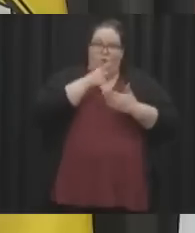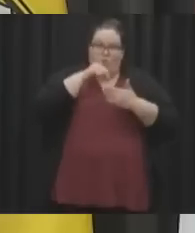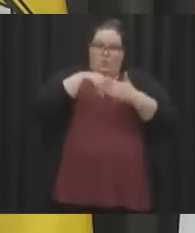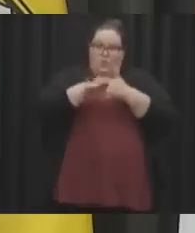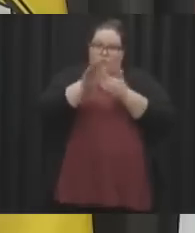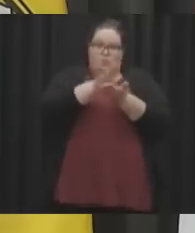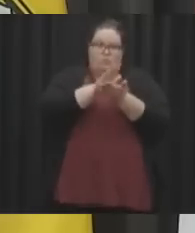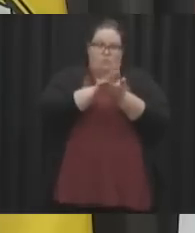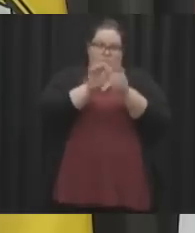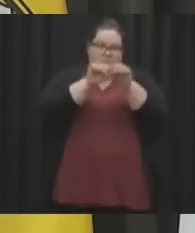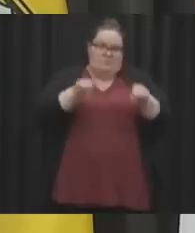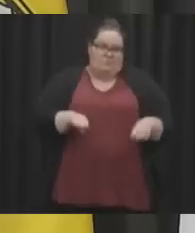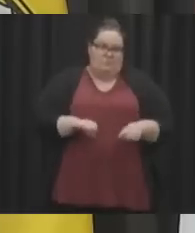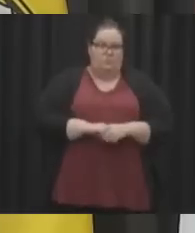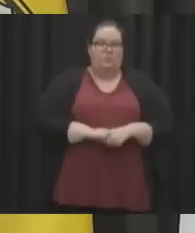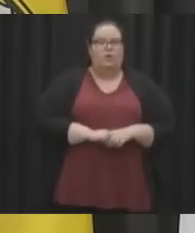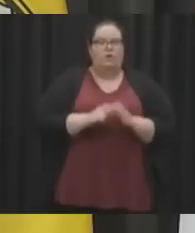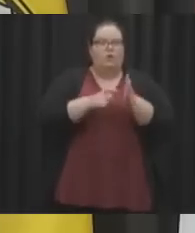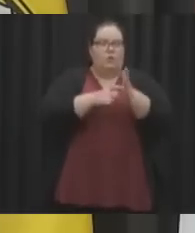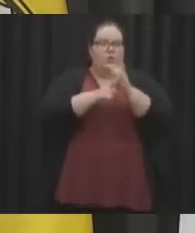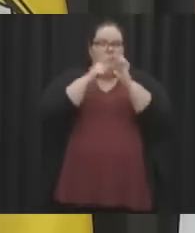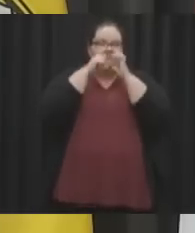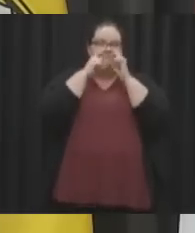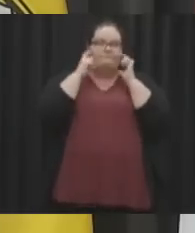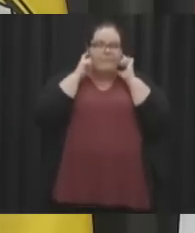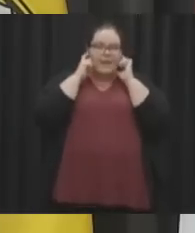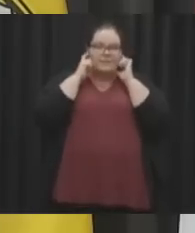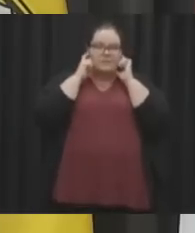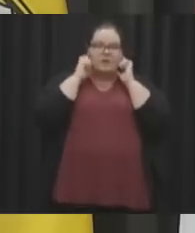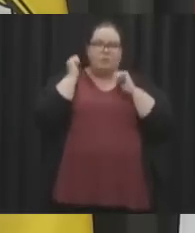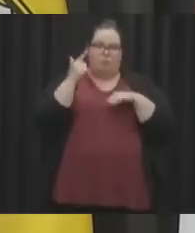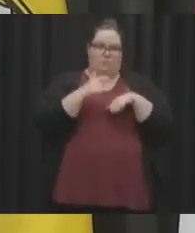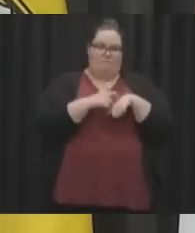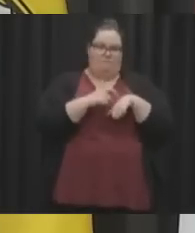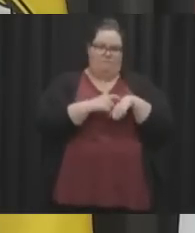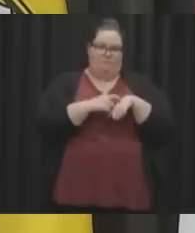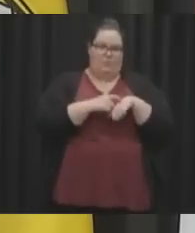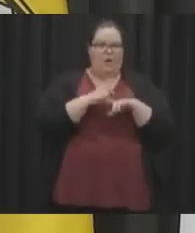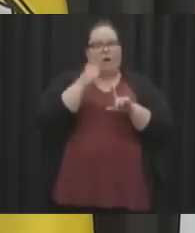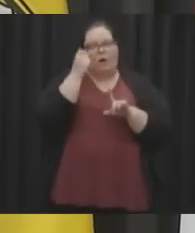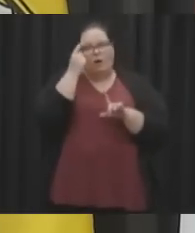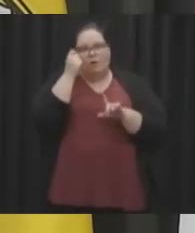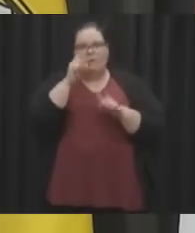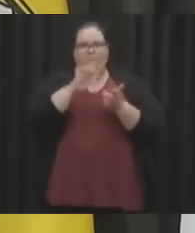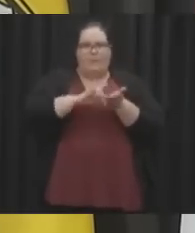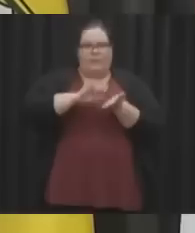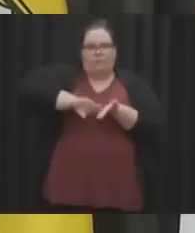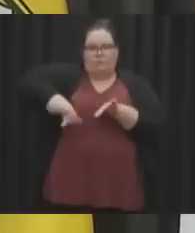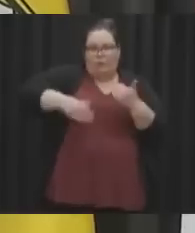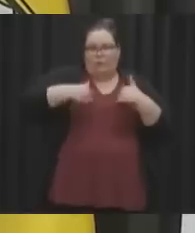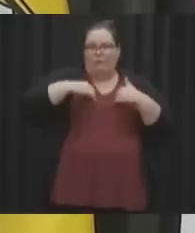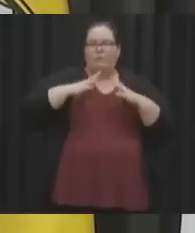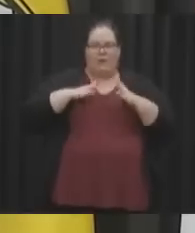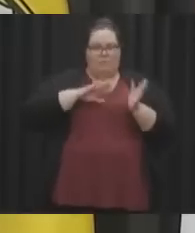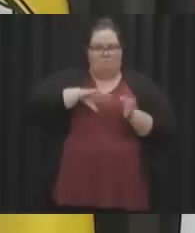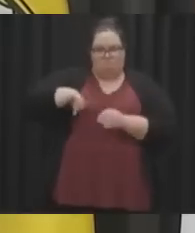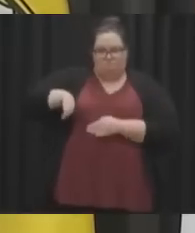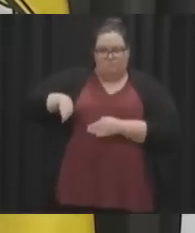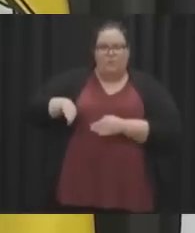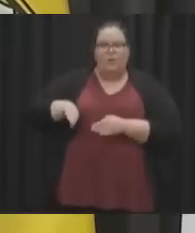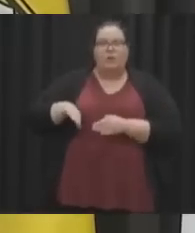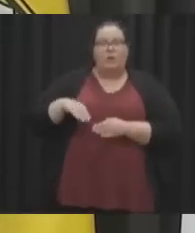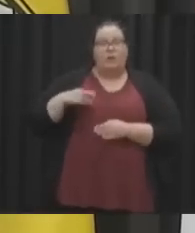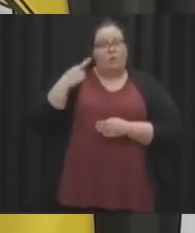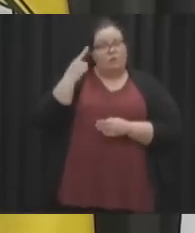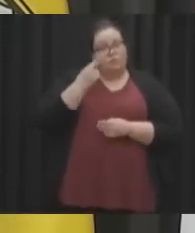All students in grades K to 12 are required to wear a mask whenever they're on a school bus, even when they're sitting with a sibling